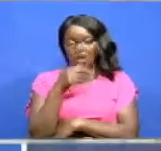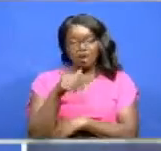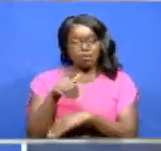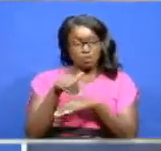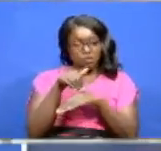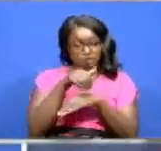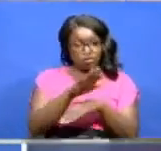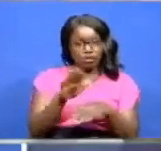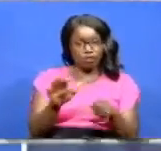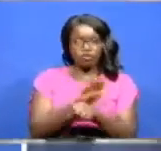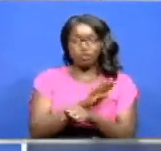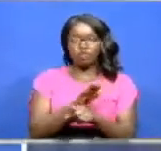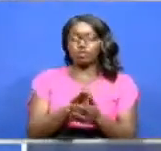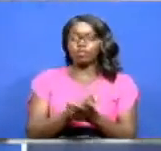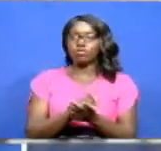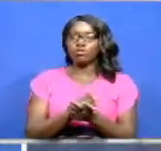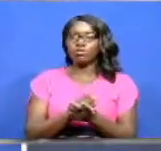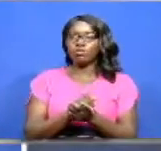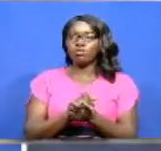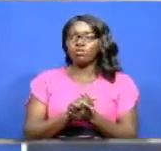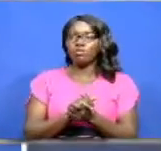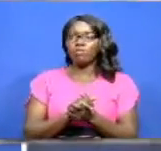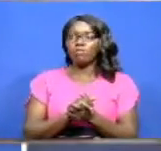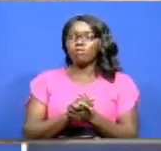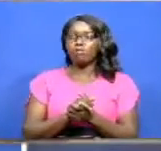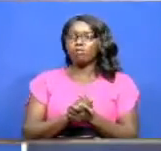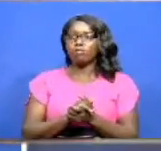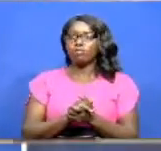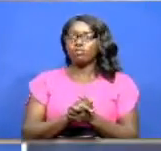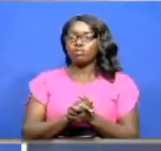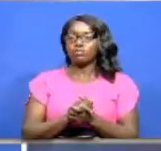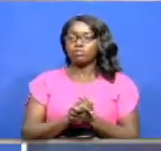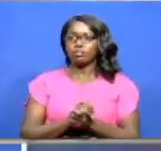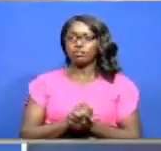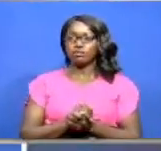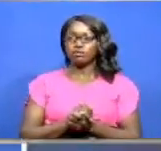Reporting for Scales of Justice, Channel One News, I'm Sarafina Robi.